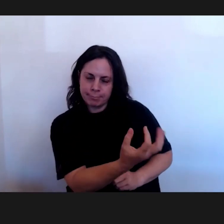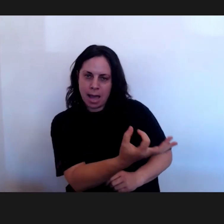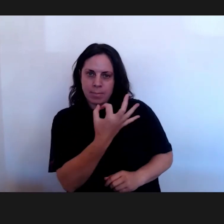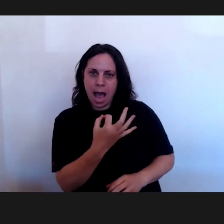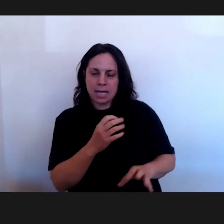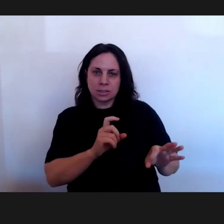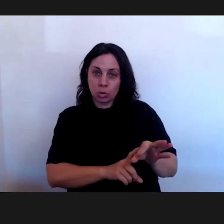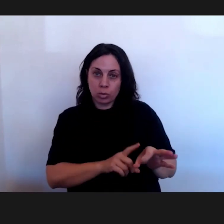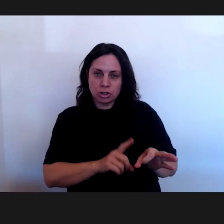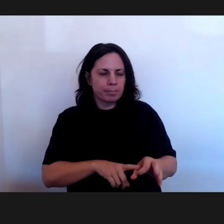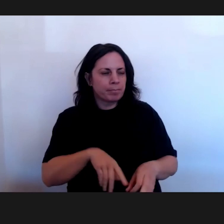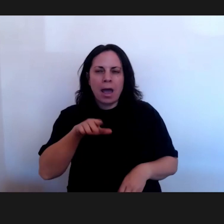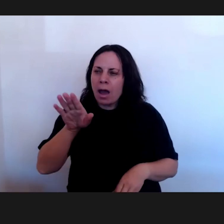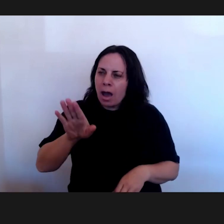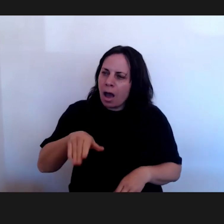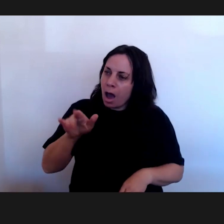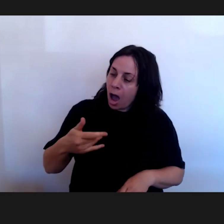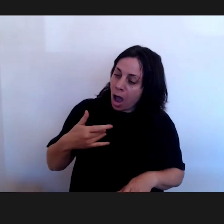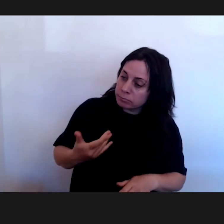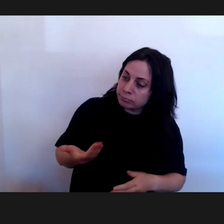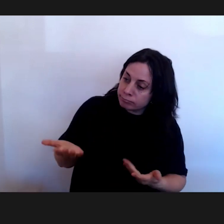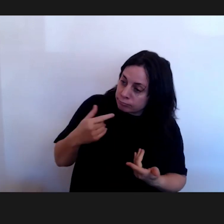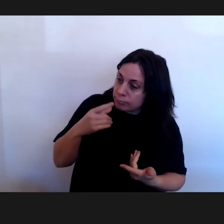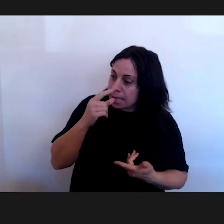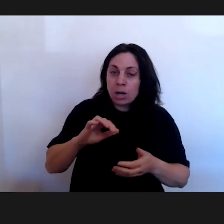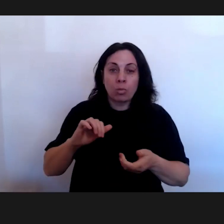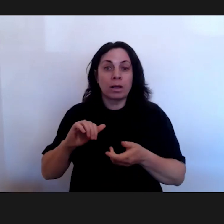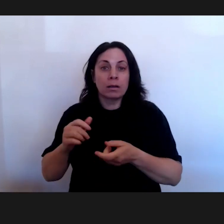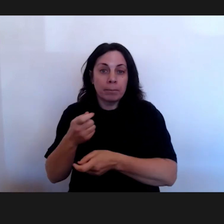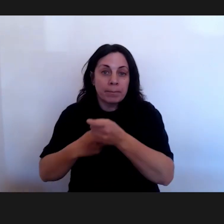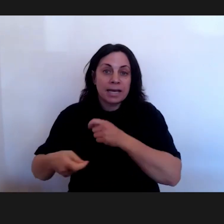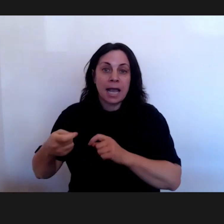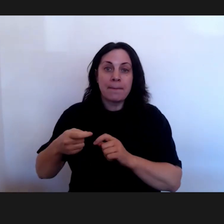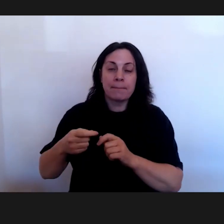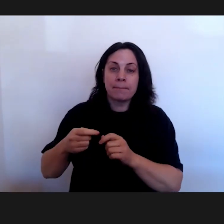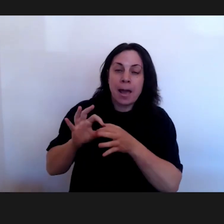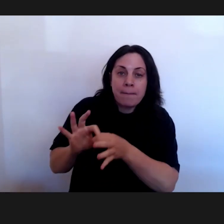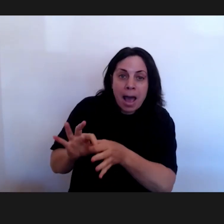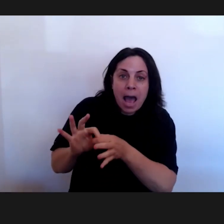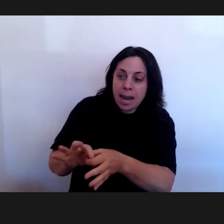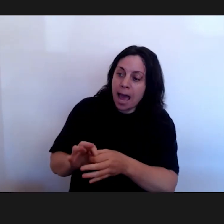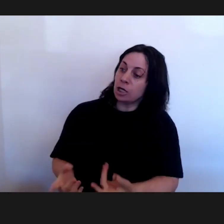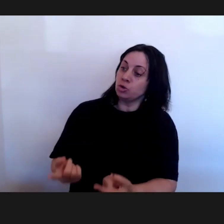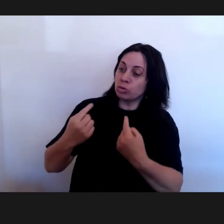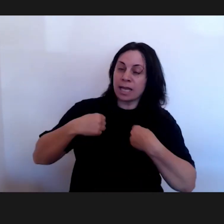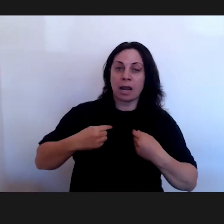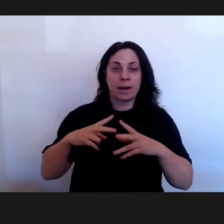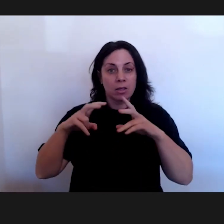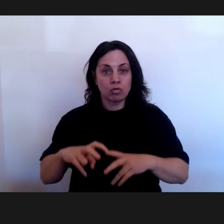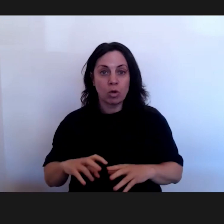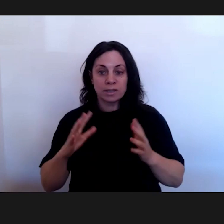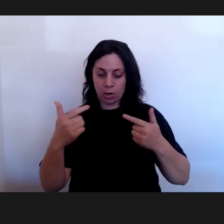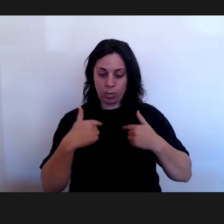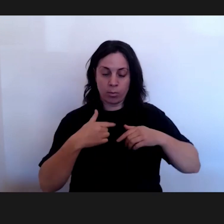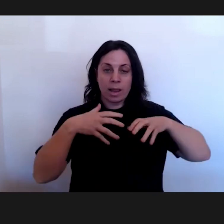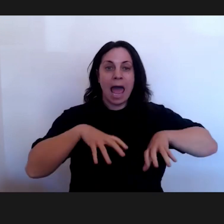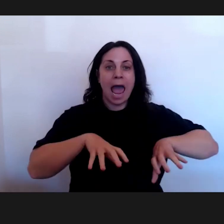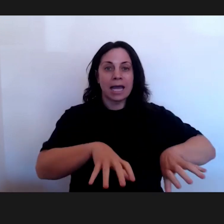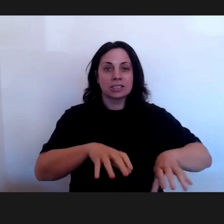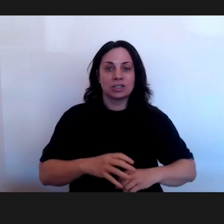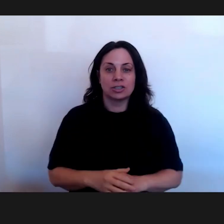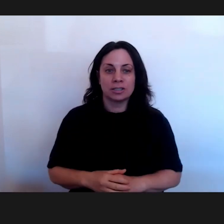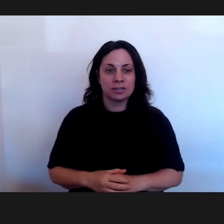saying, hey, we're keen to partner with you. Do you tell us what research you need? And we will do the research. That